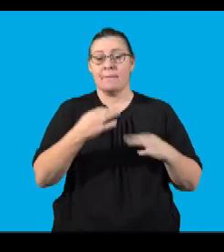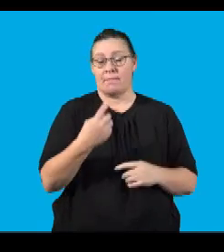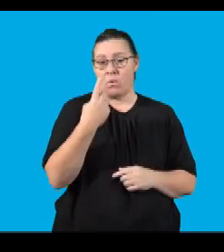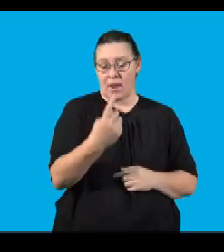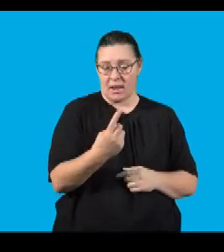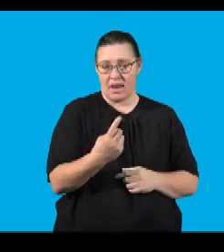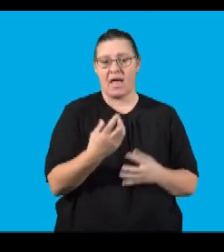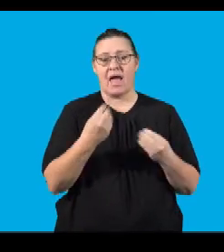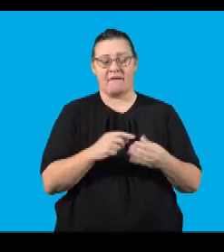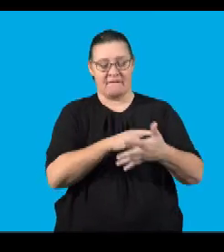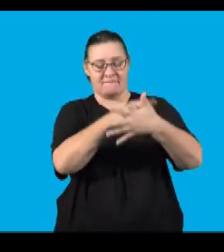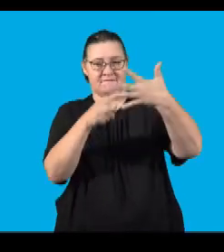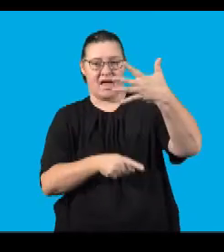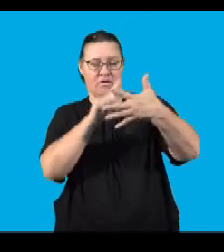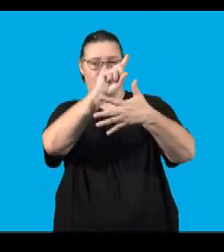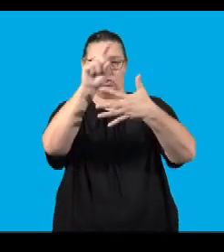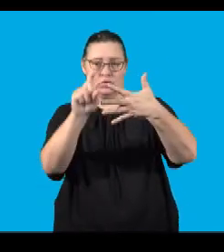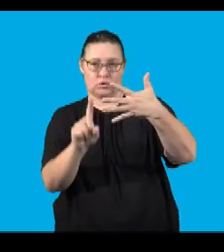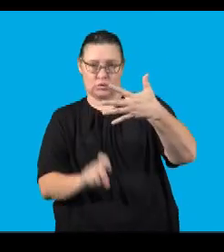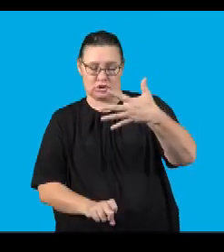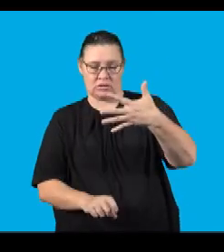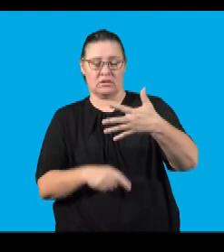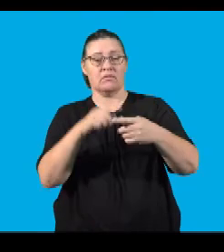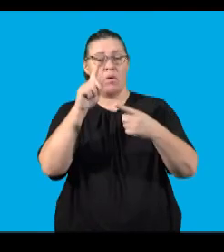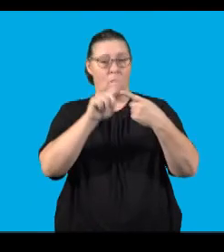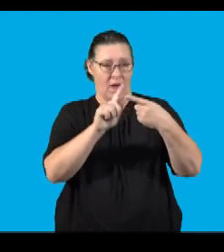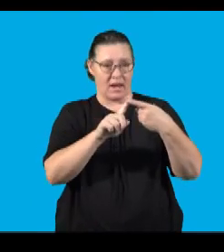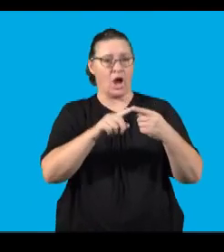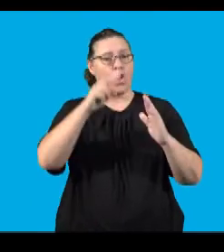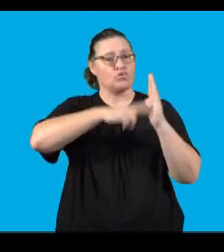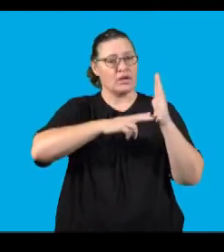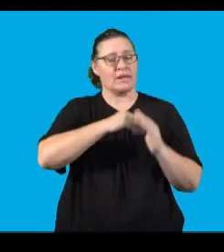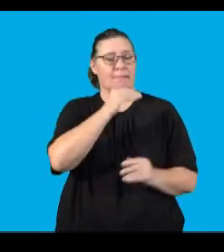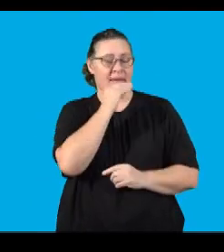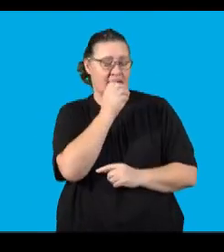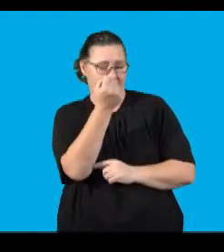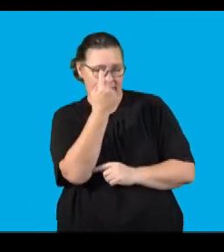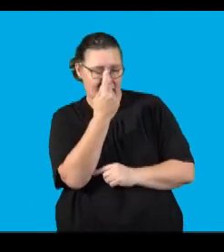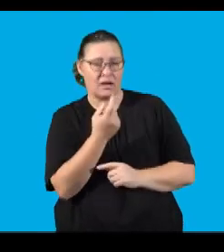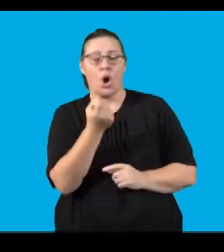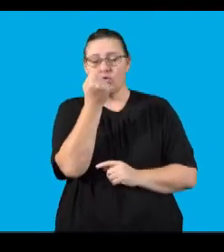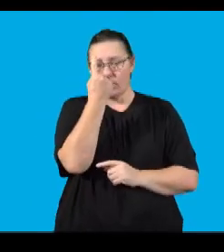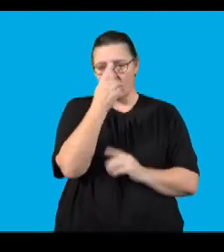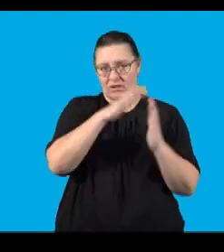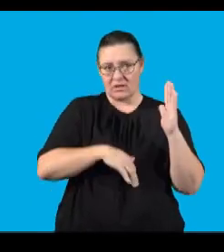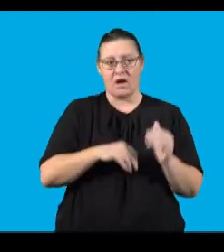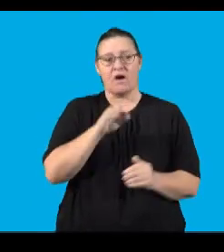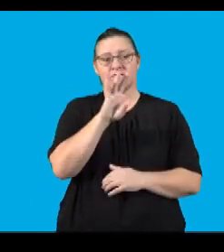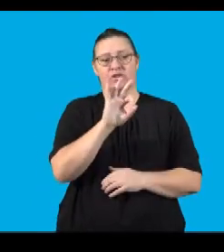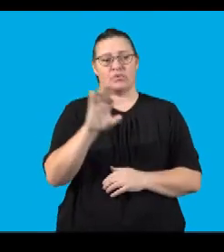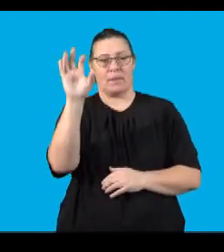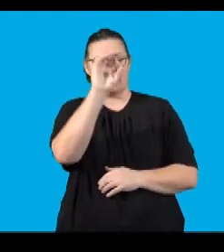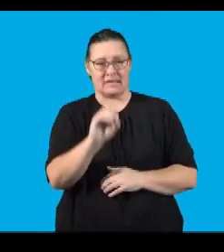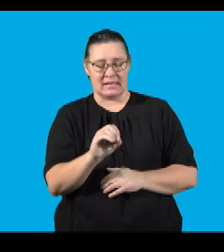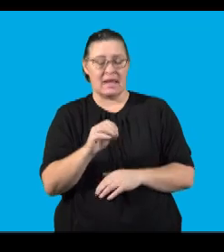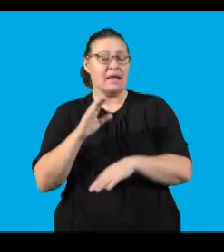Paper 1 has 5 questions. Question 1, reading for meaning and understanding. The comprehension is 43%